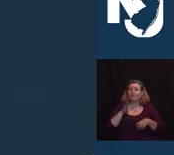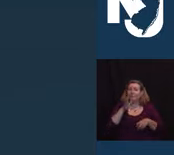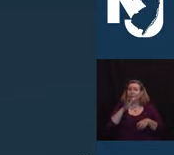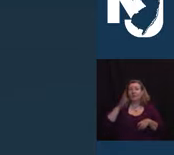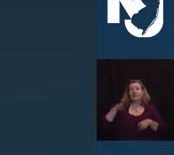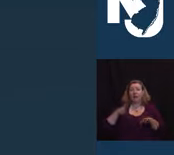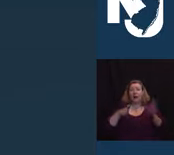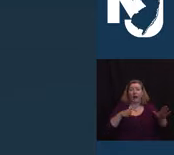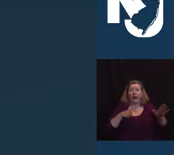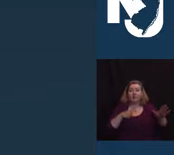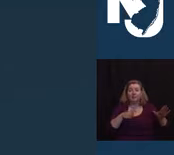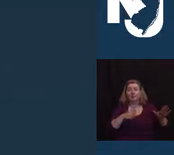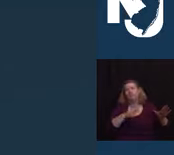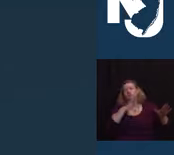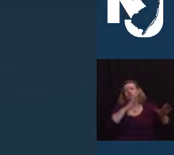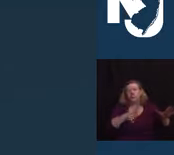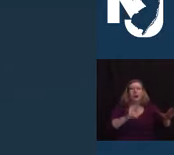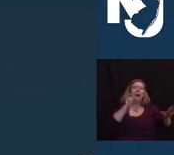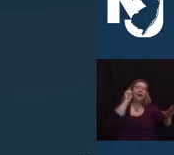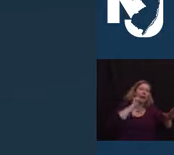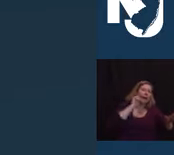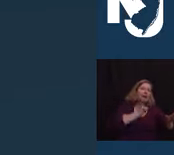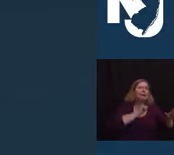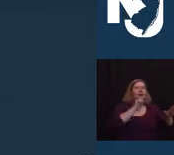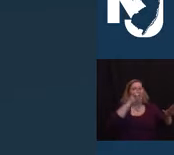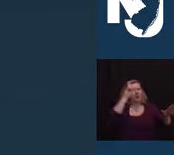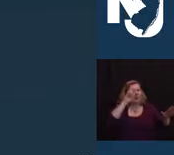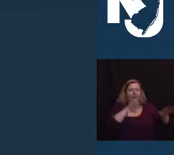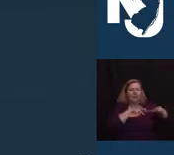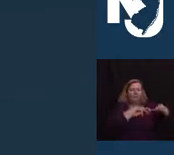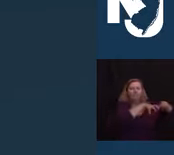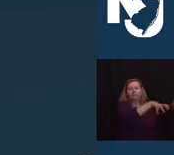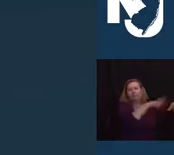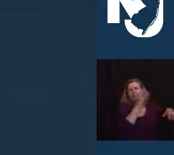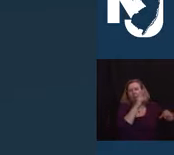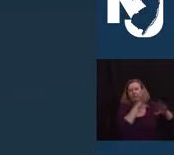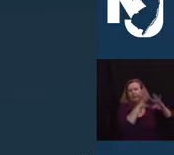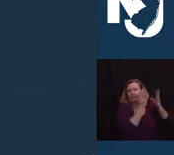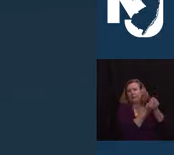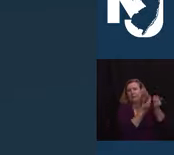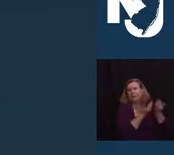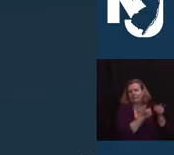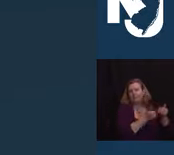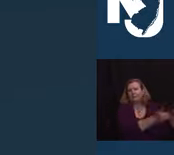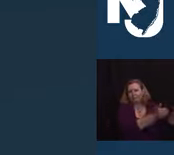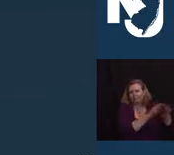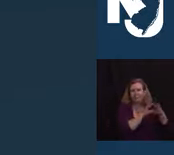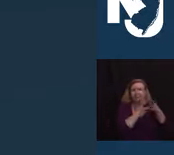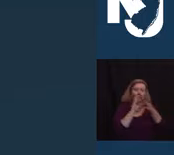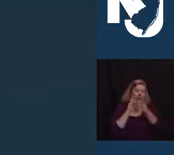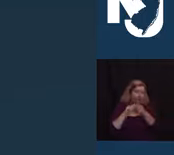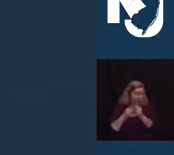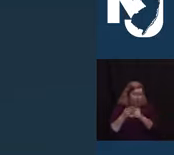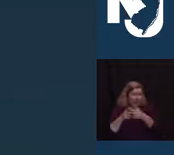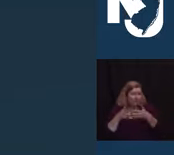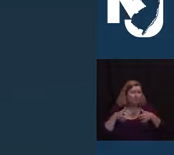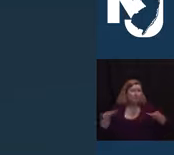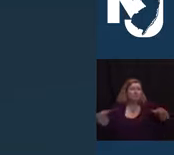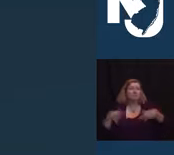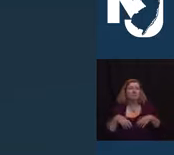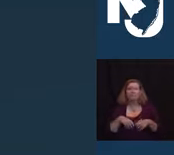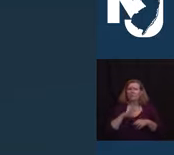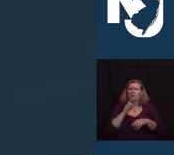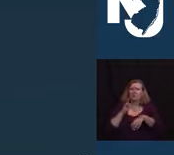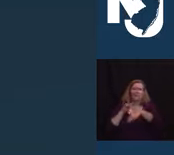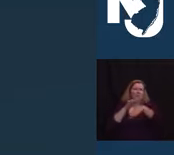aunts, uncles, cousins, and literally countless friends. Erin touched a lot of lives in a short time